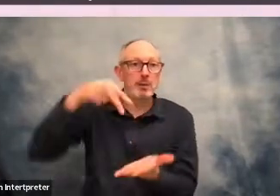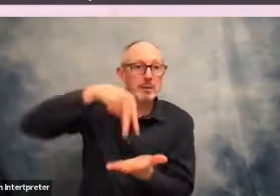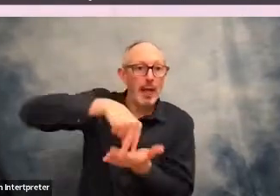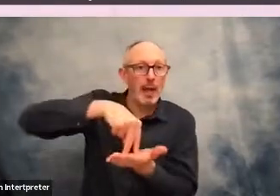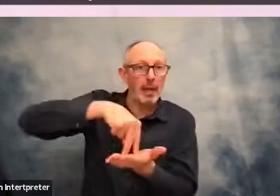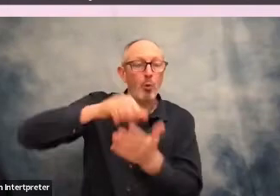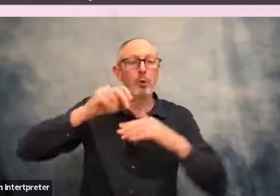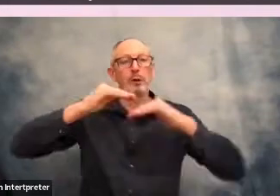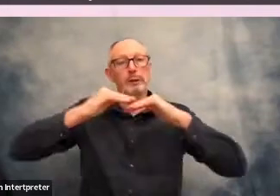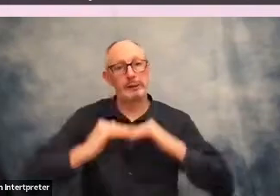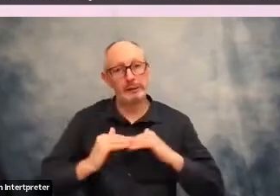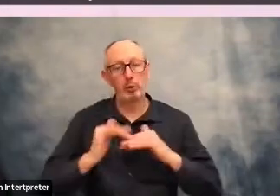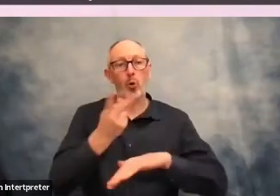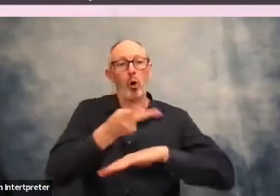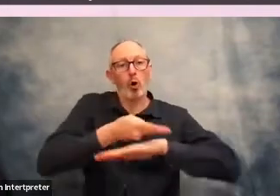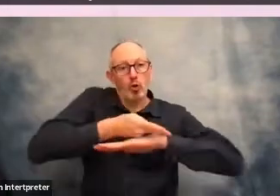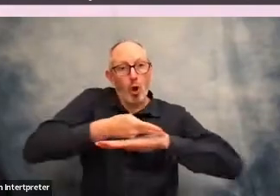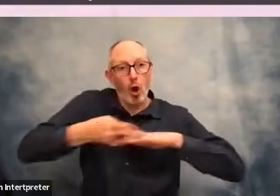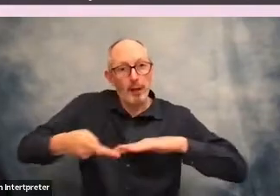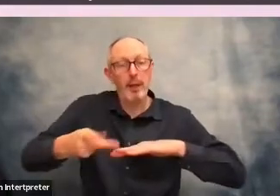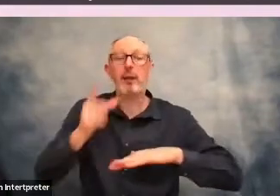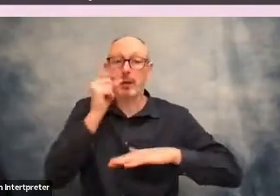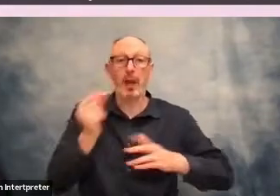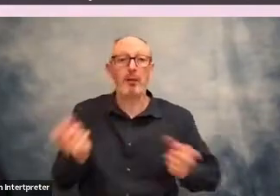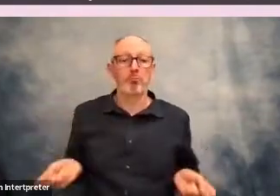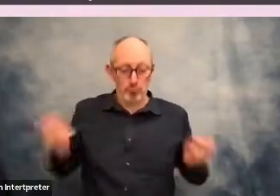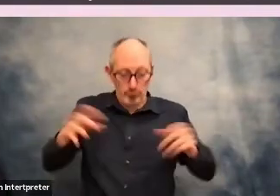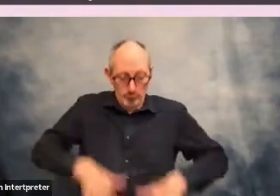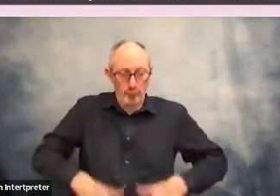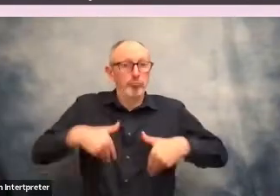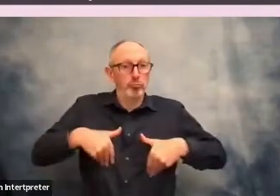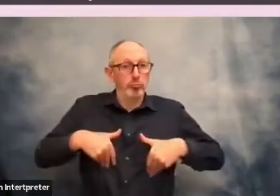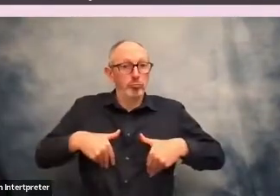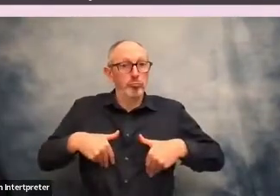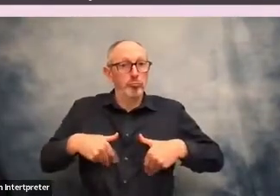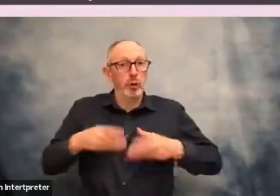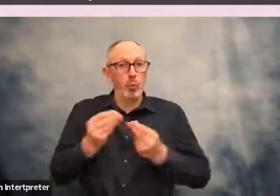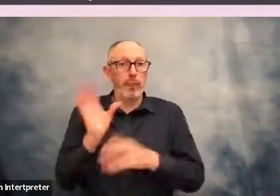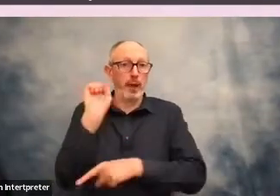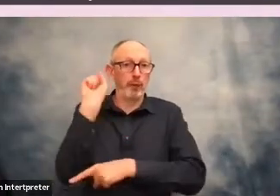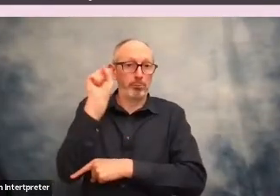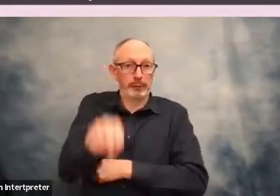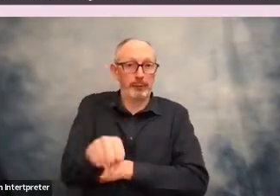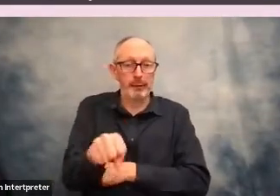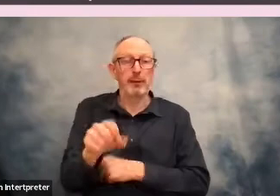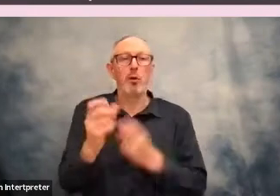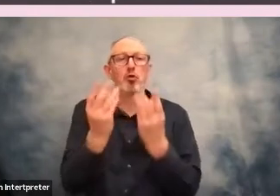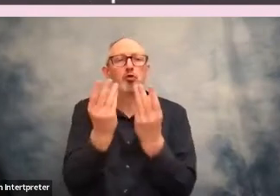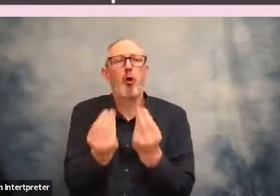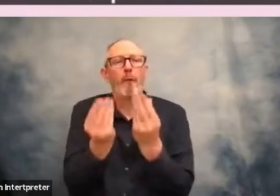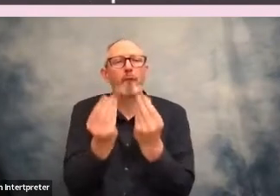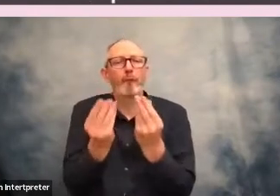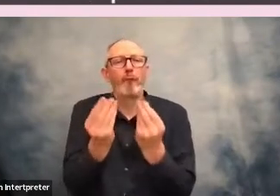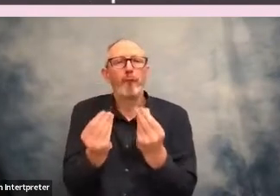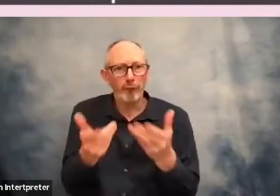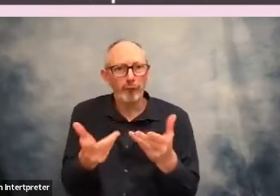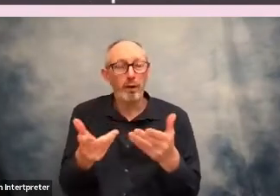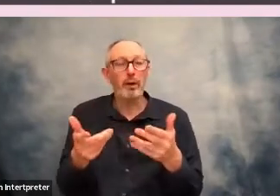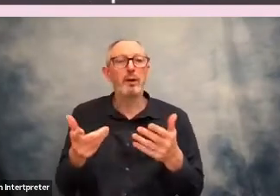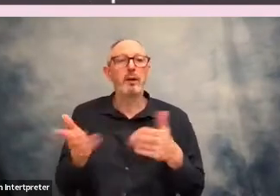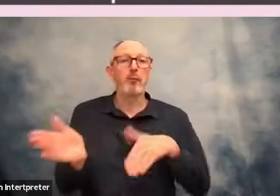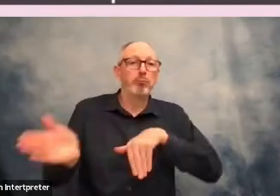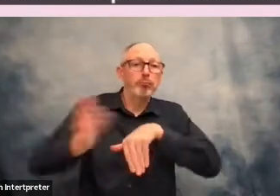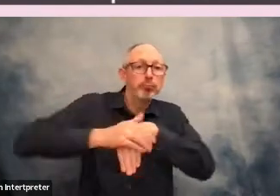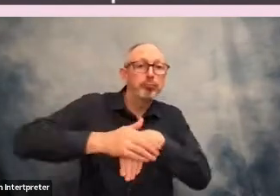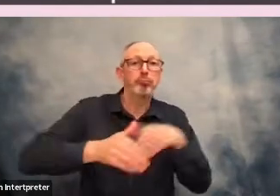lying down without bending. Made from soft bamboo elastane, our underwear styles are designed to restore